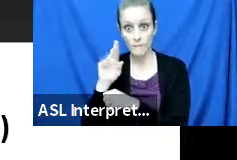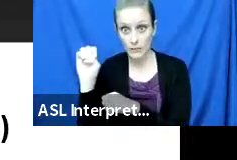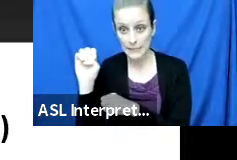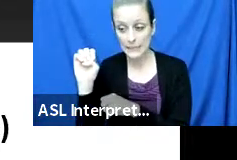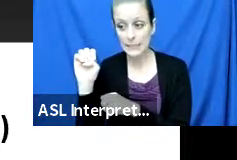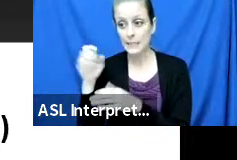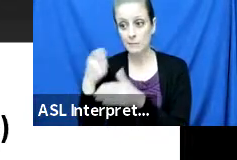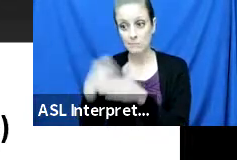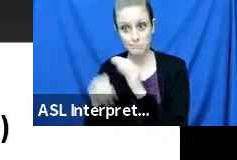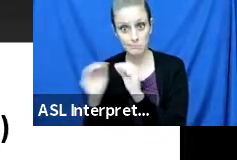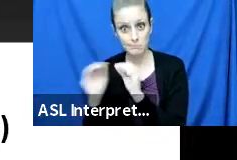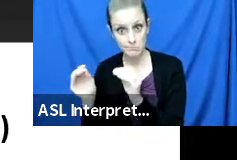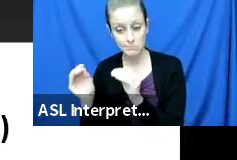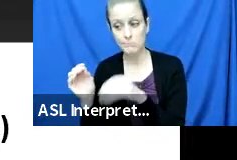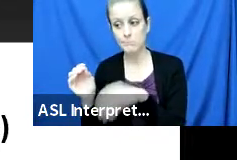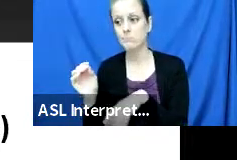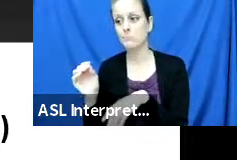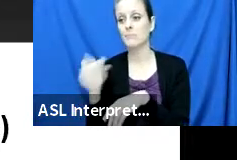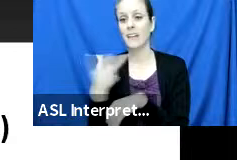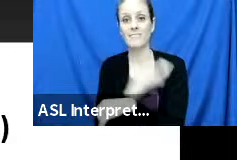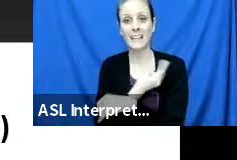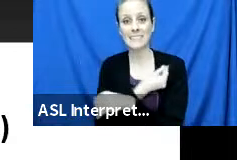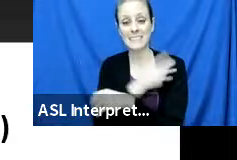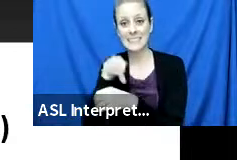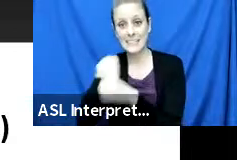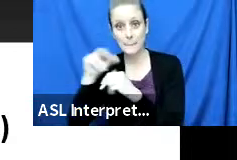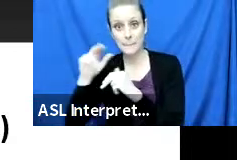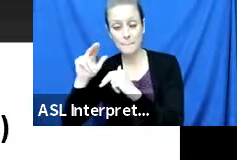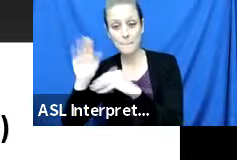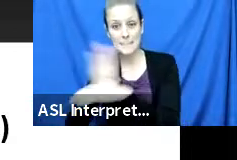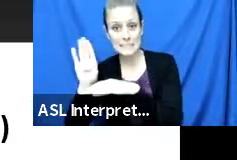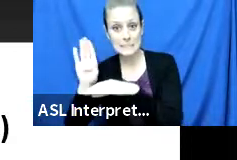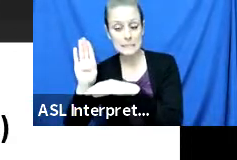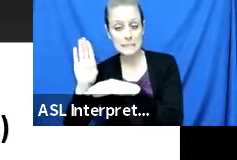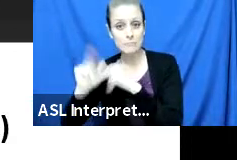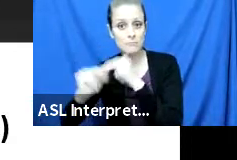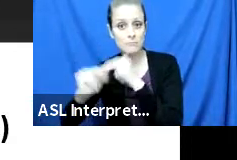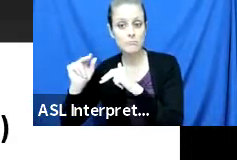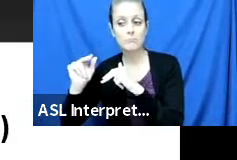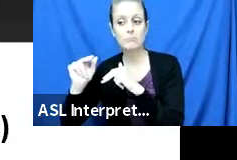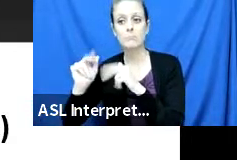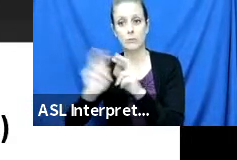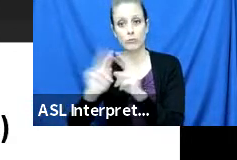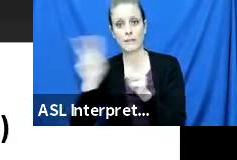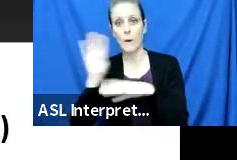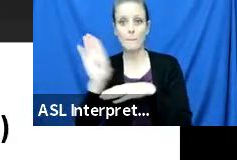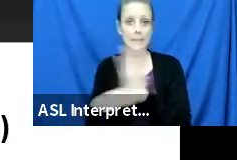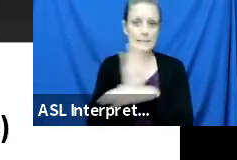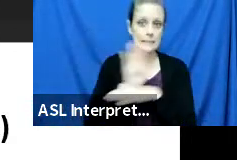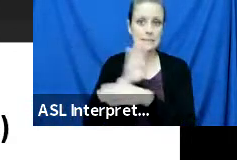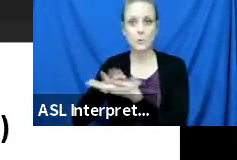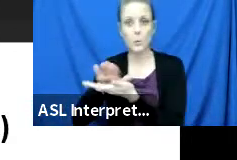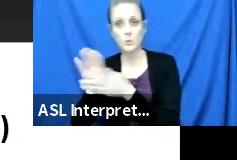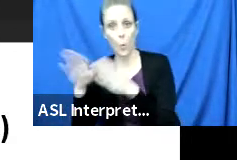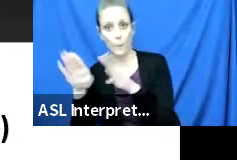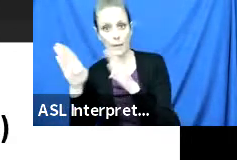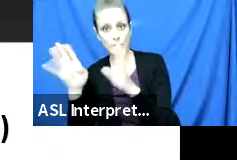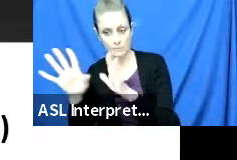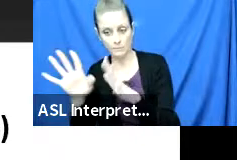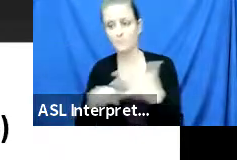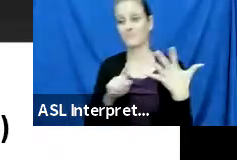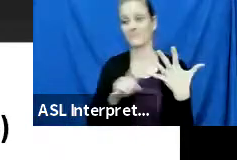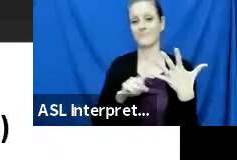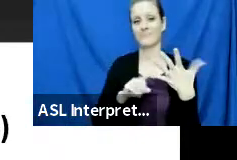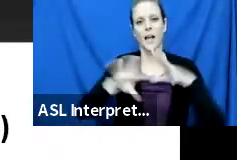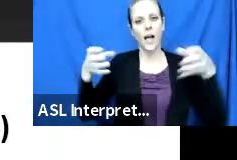situating vaccines in businesses, and getting ready for businesses and schools to get opened. And then